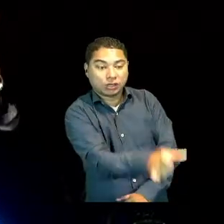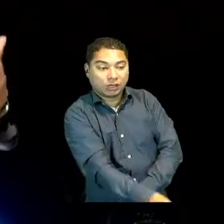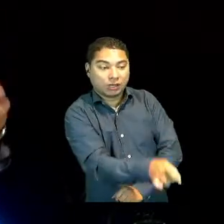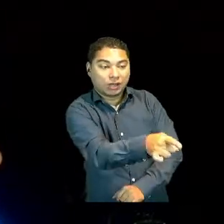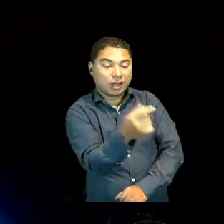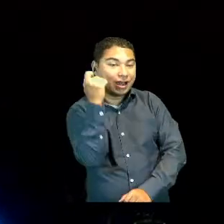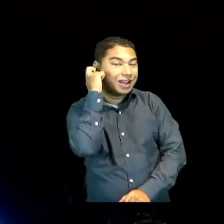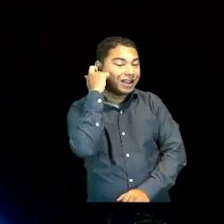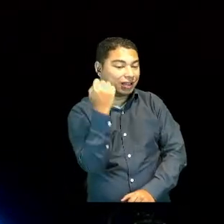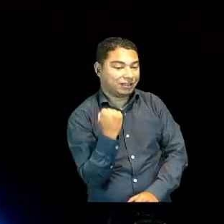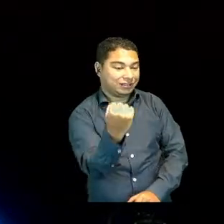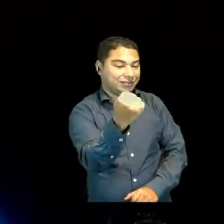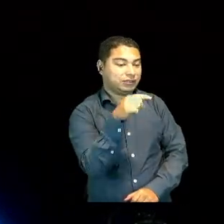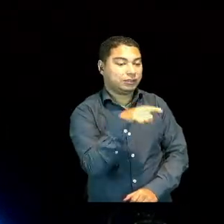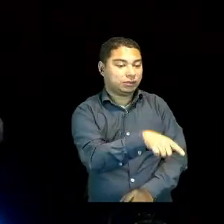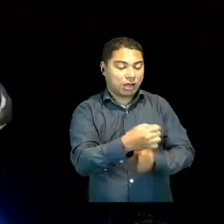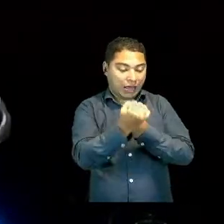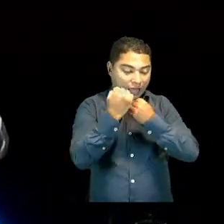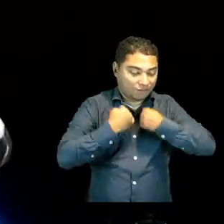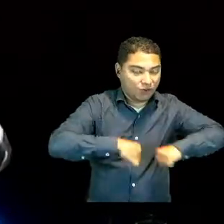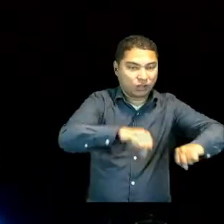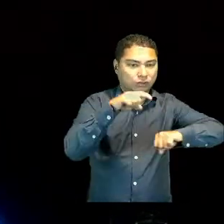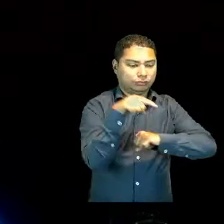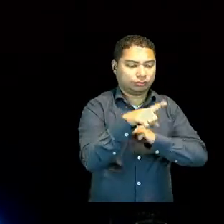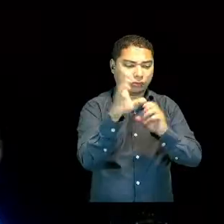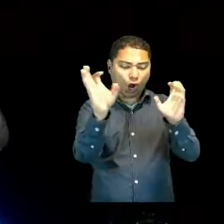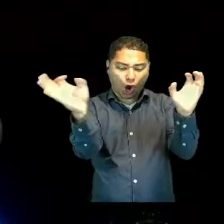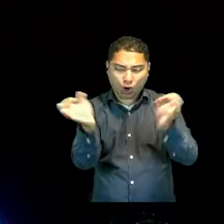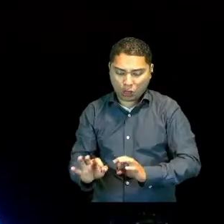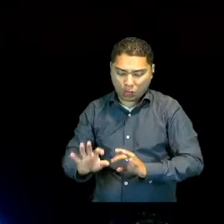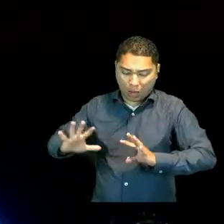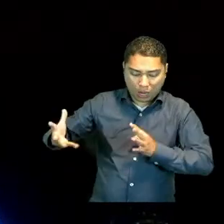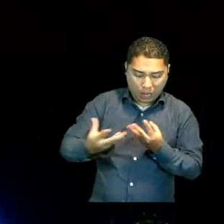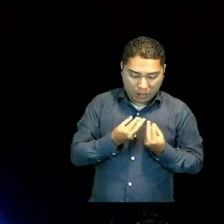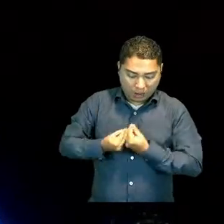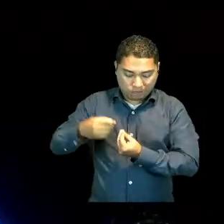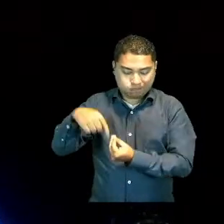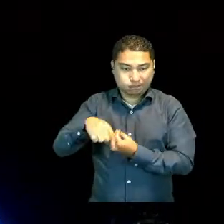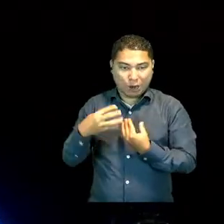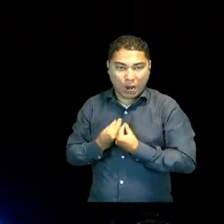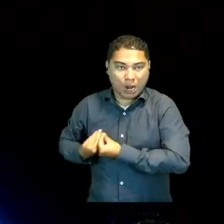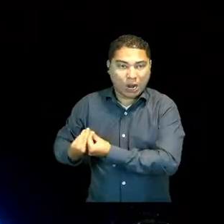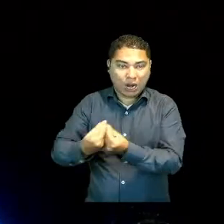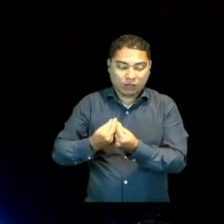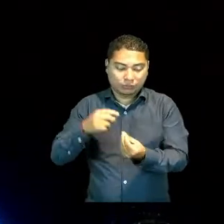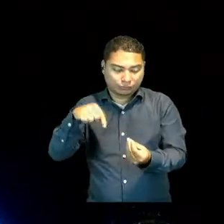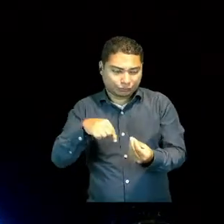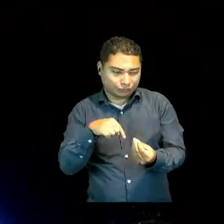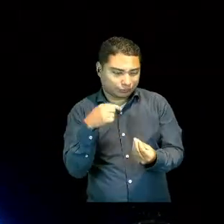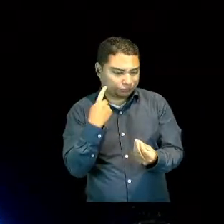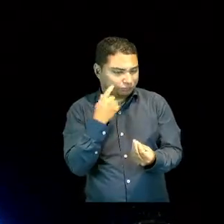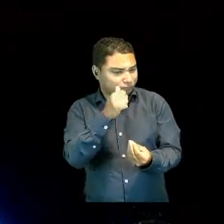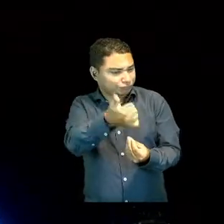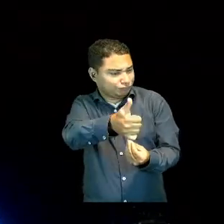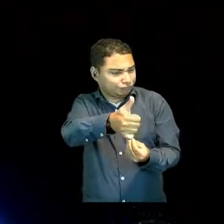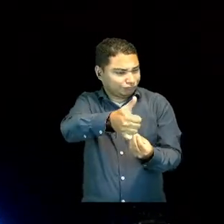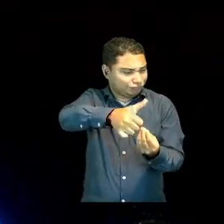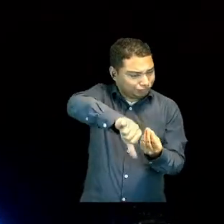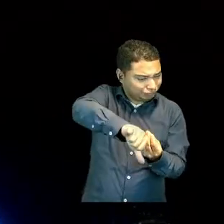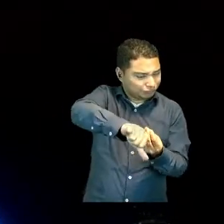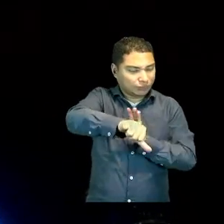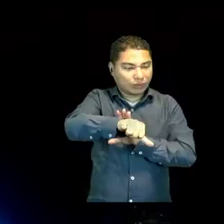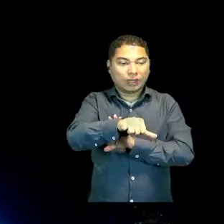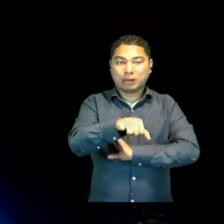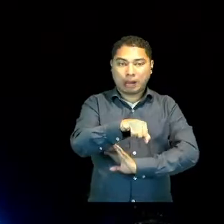organize collectively, to assert what is good and right, to stand steadfastly